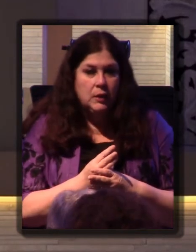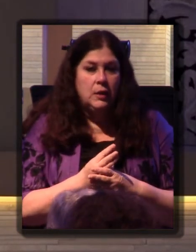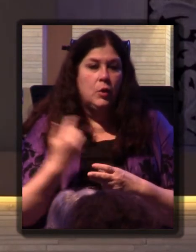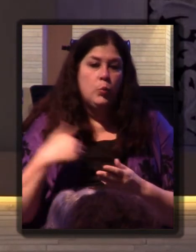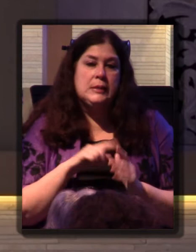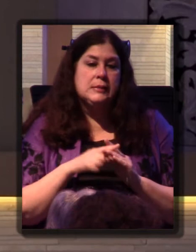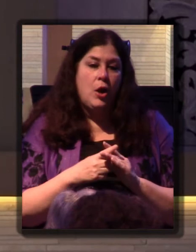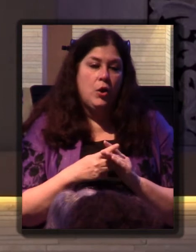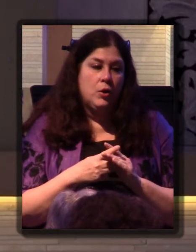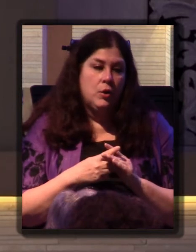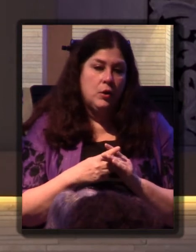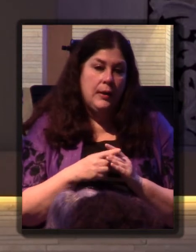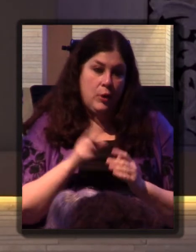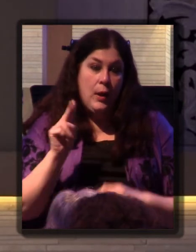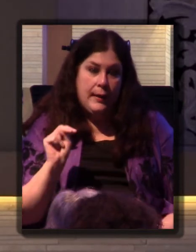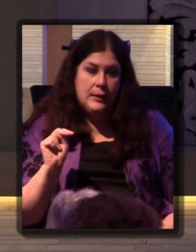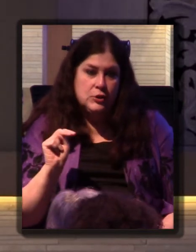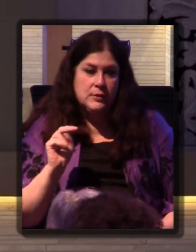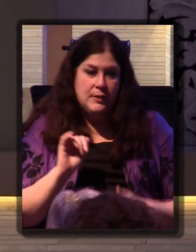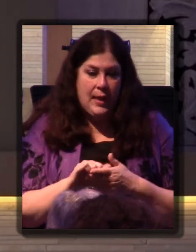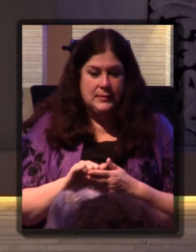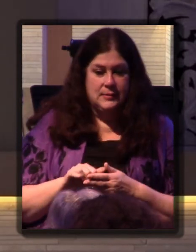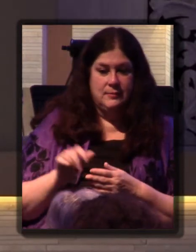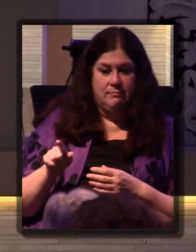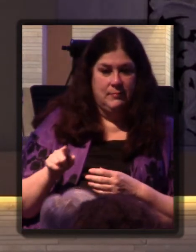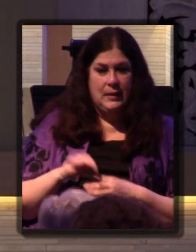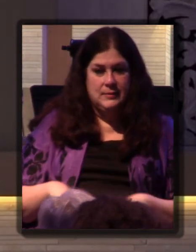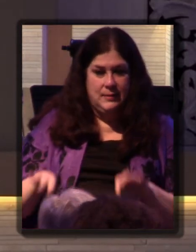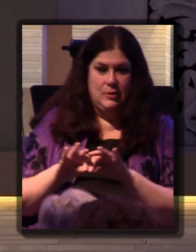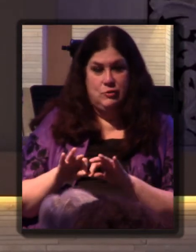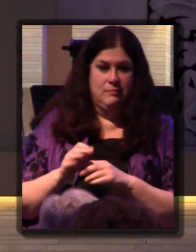entire world? We start the United Nations.